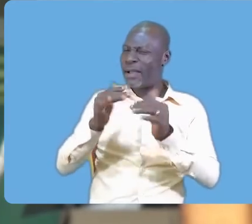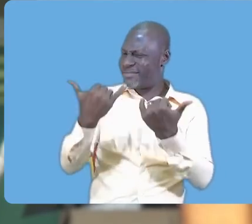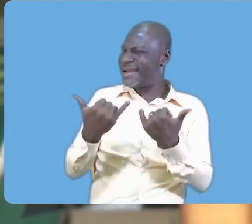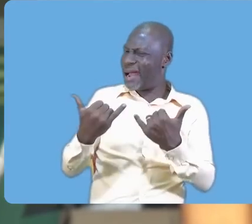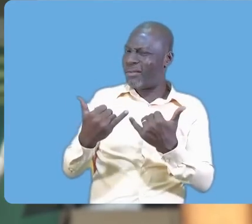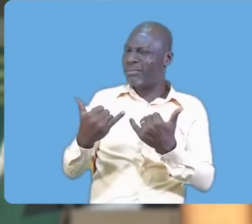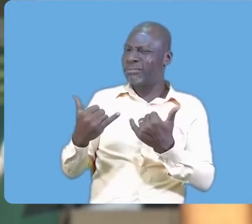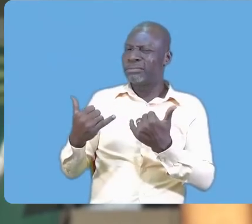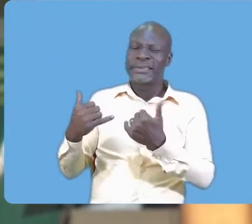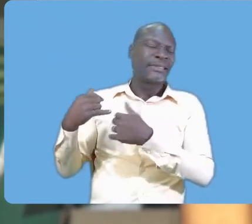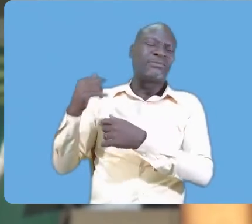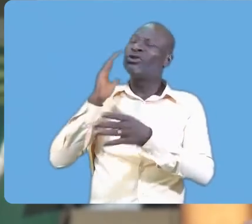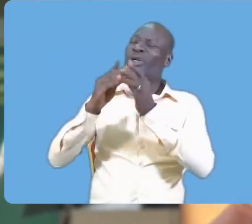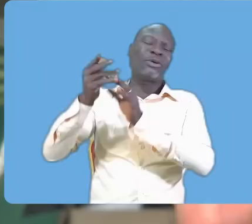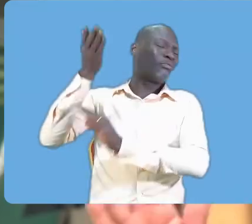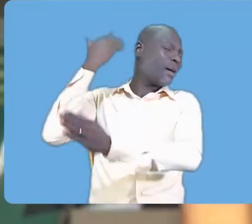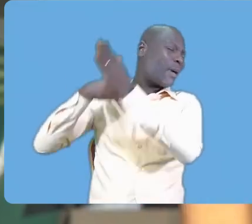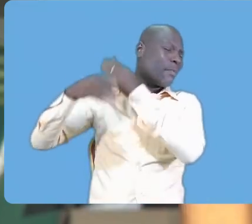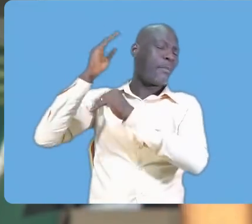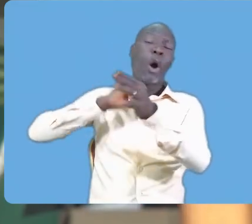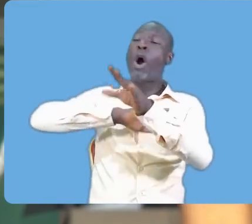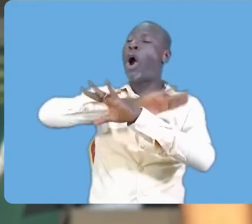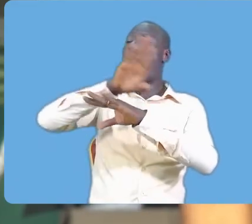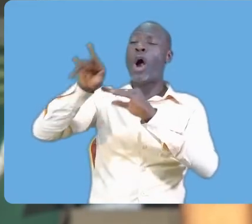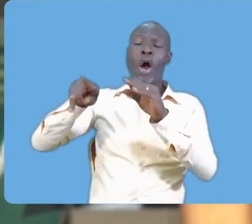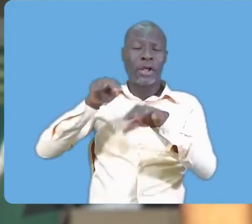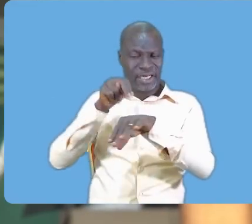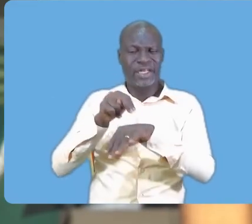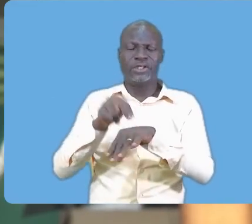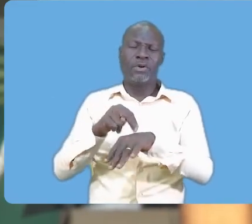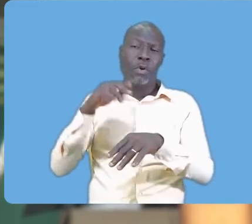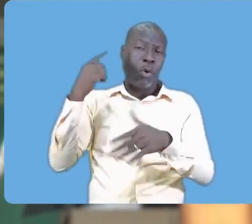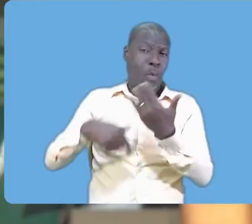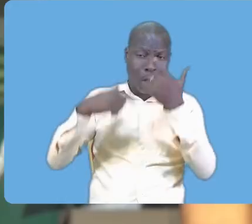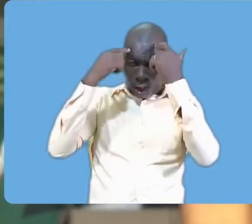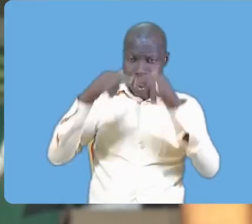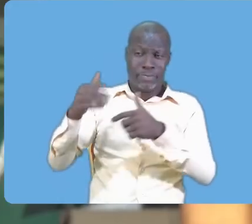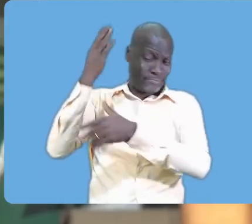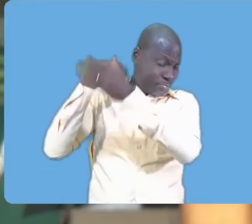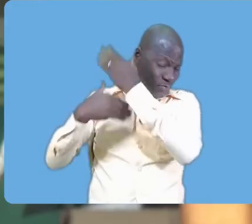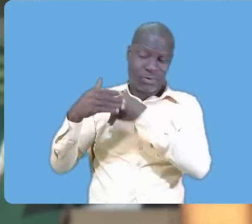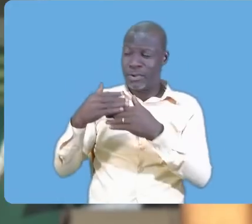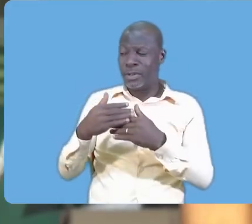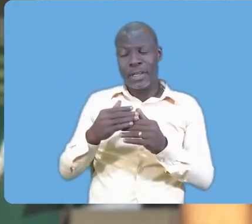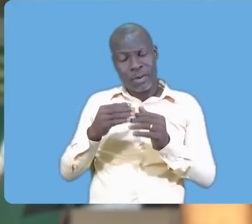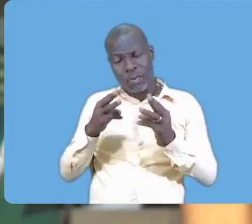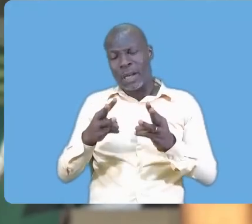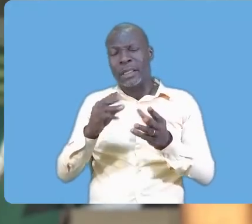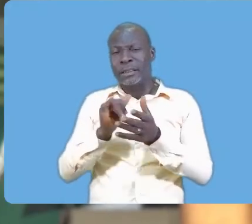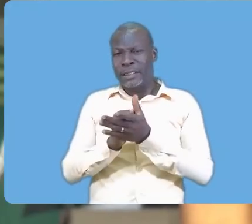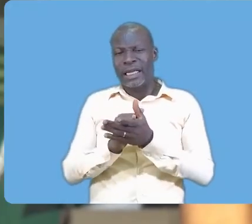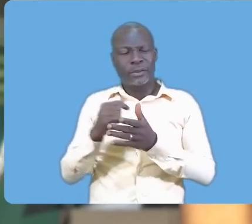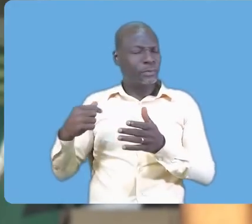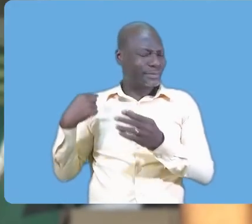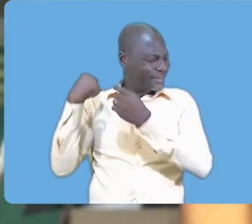ka me no e ka omamu yi anyina se ya ganafo yi ane okwan a ya conduct ye ho as